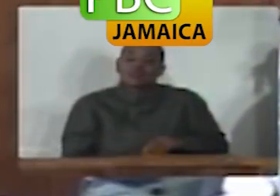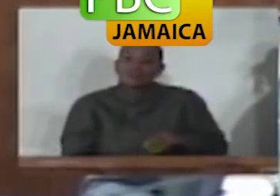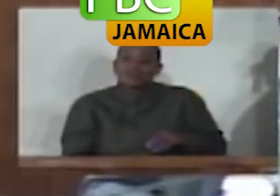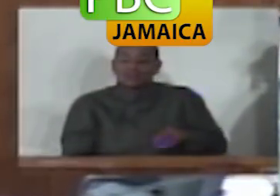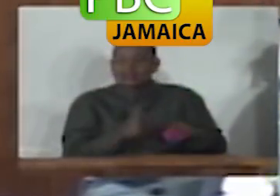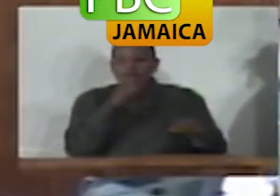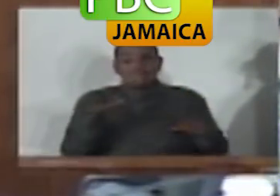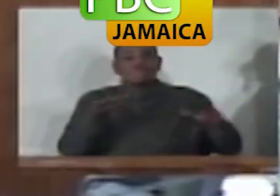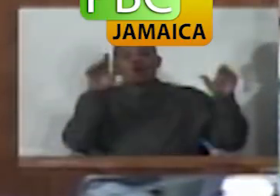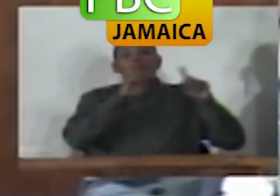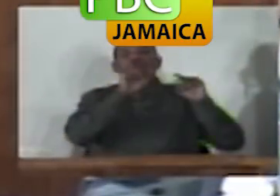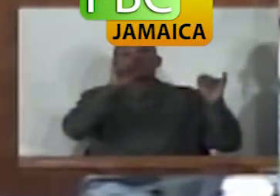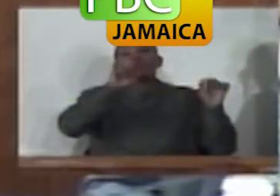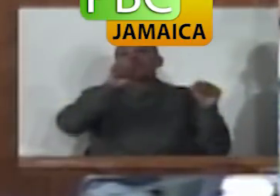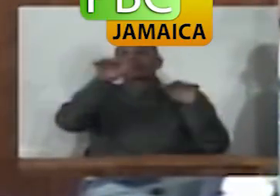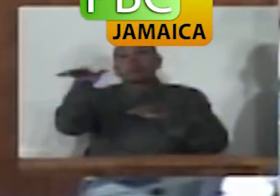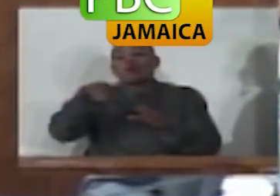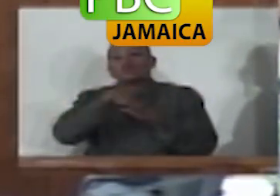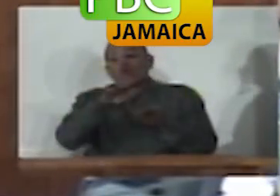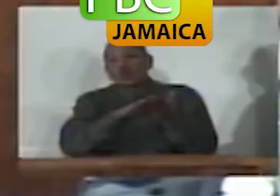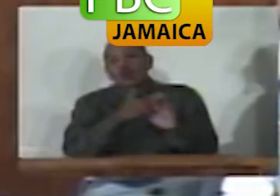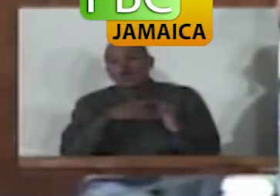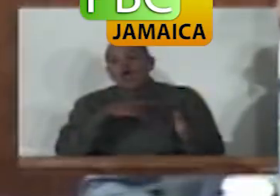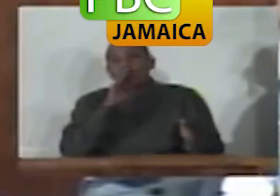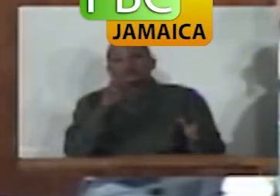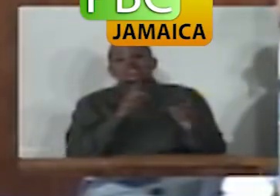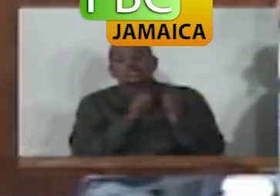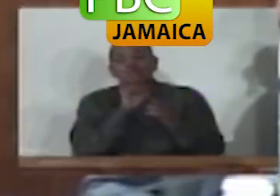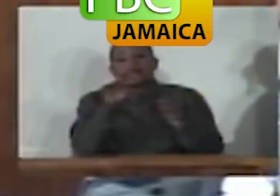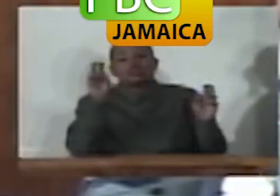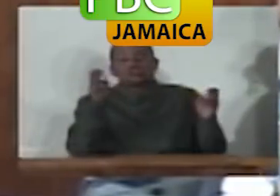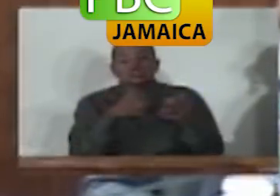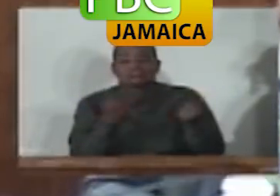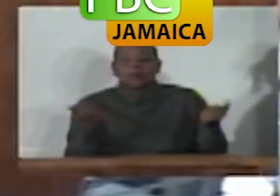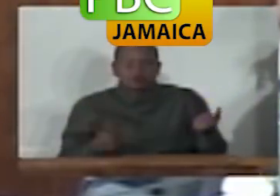the flooding. And I'm going to address the solid waste issue separately.